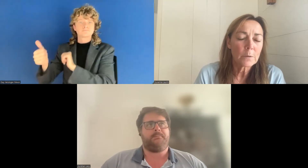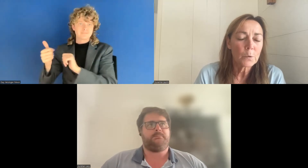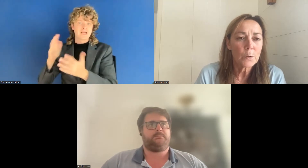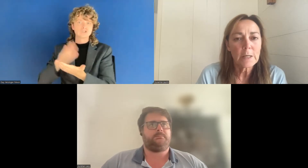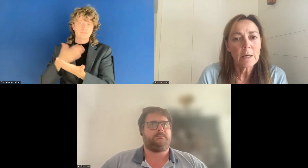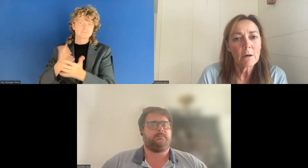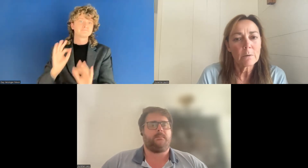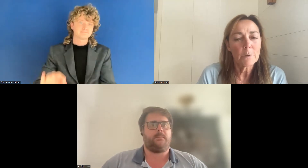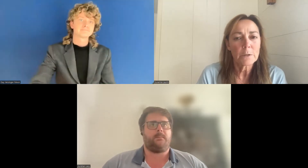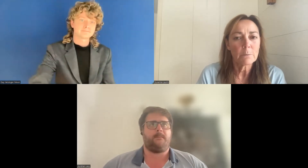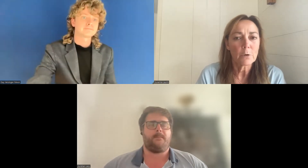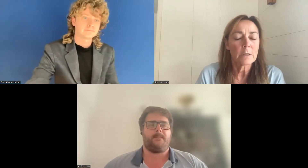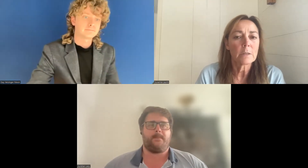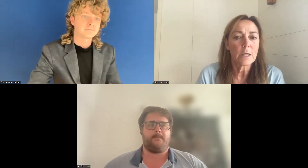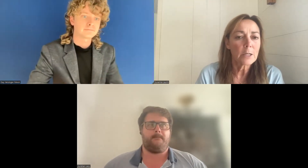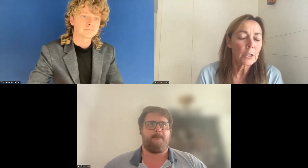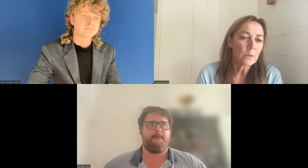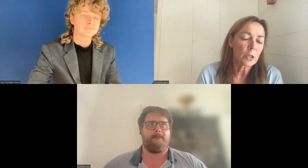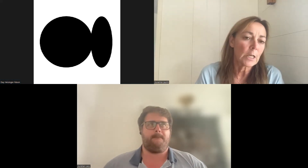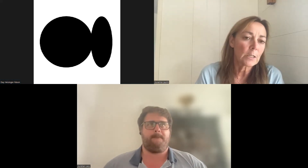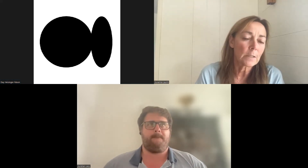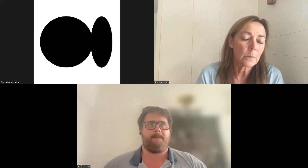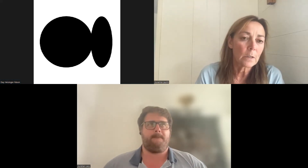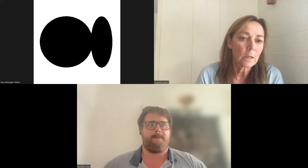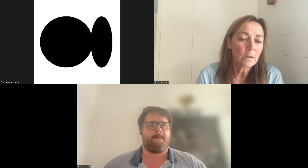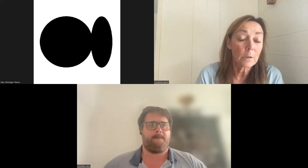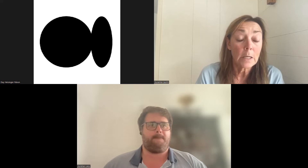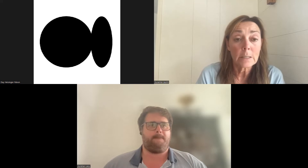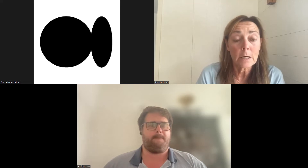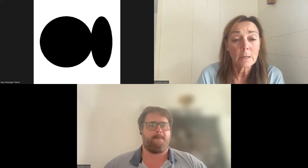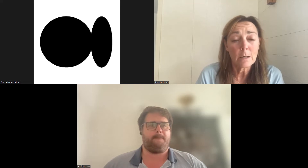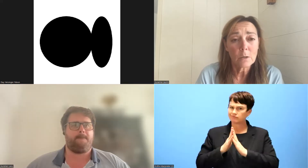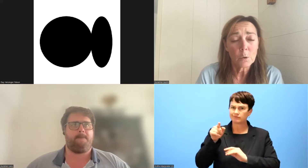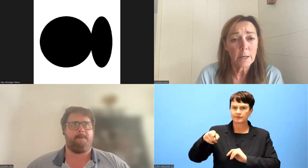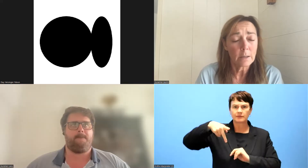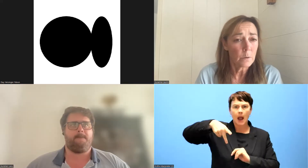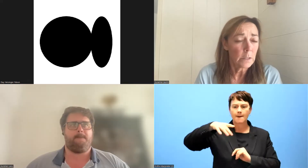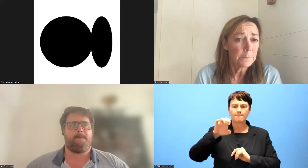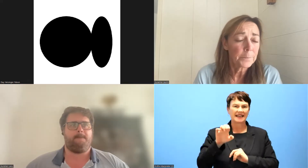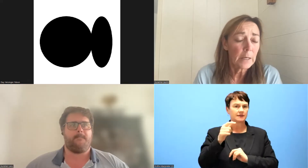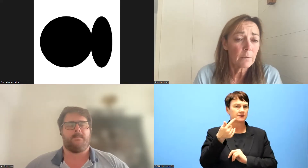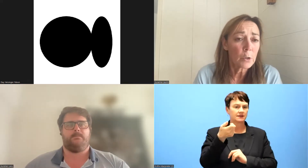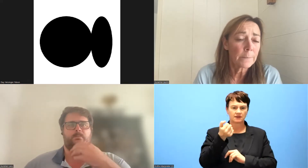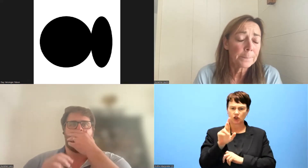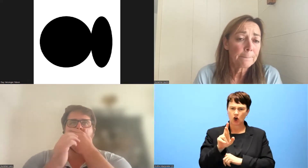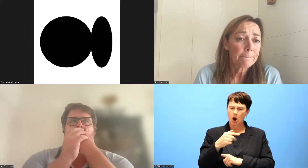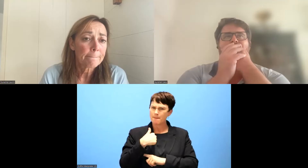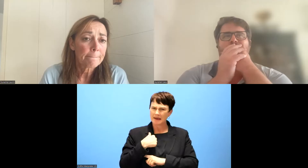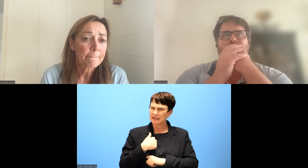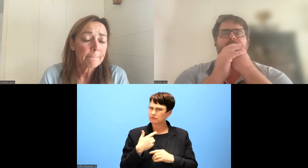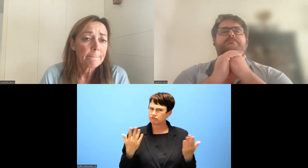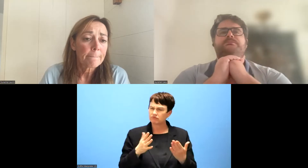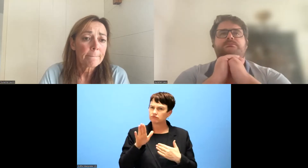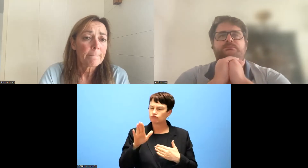what would you say are the most important additions or changes to the EN standard that you would like to see in the future?